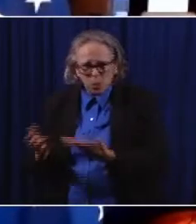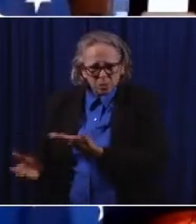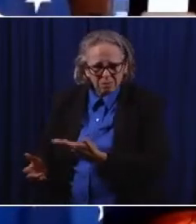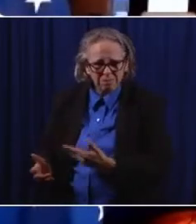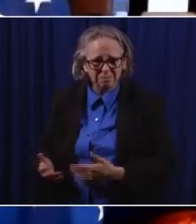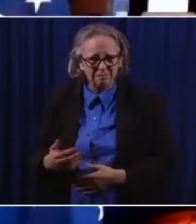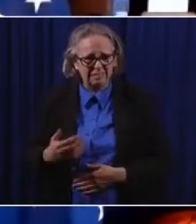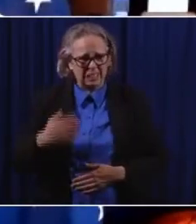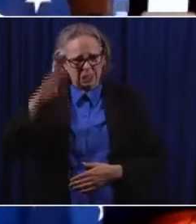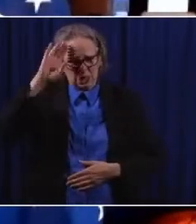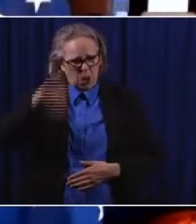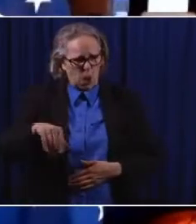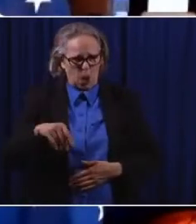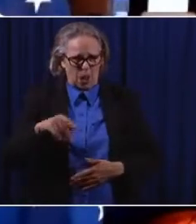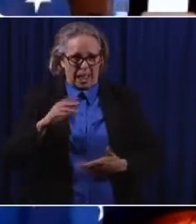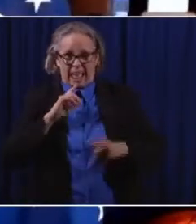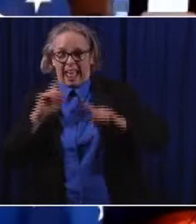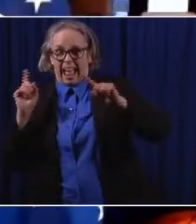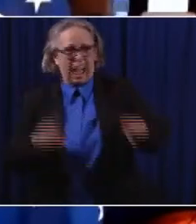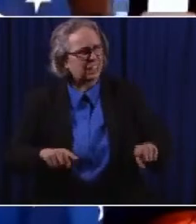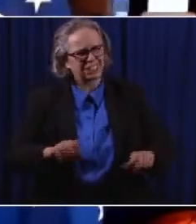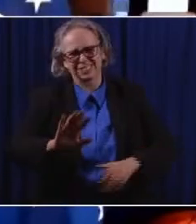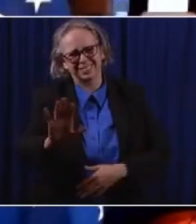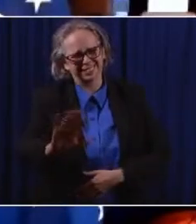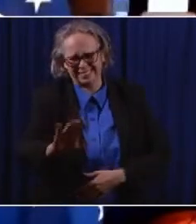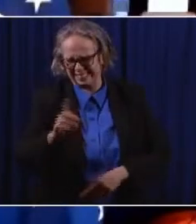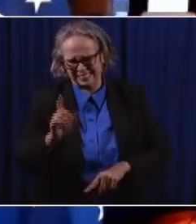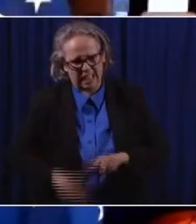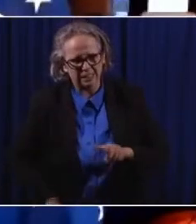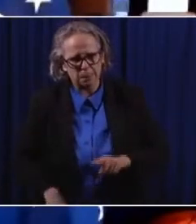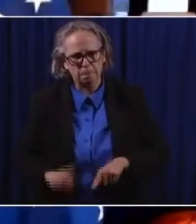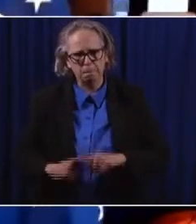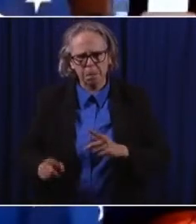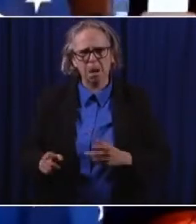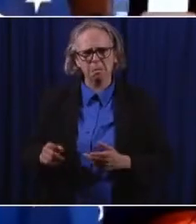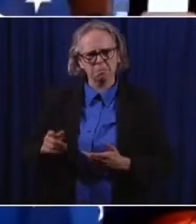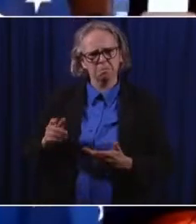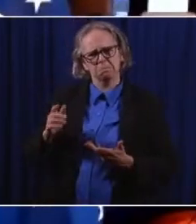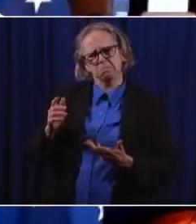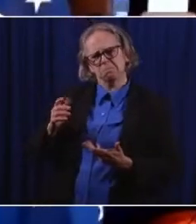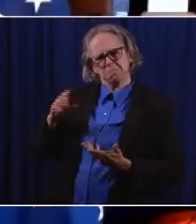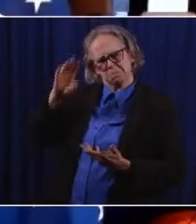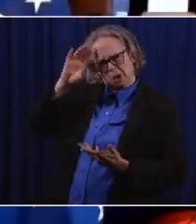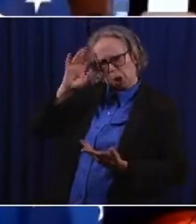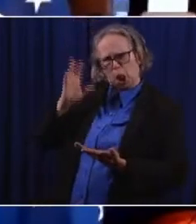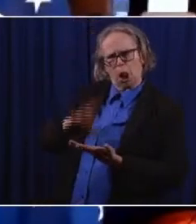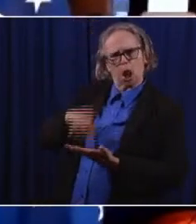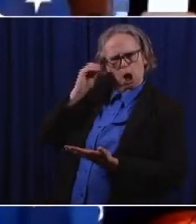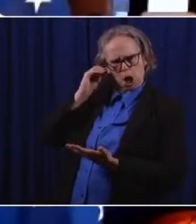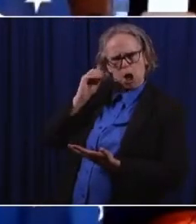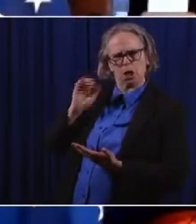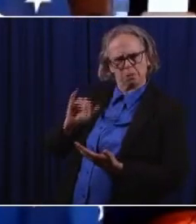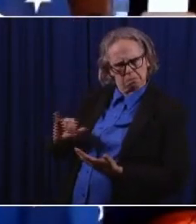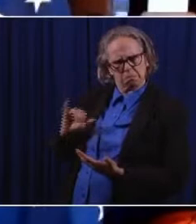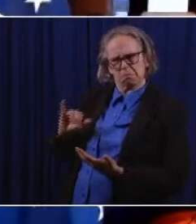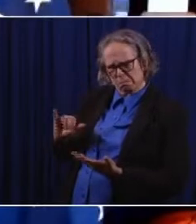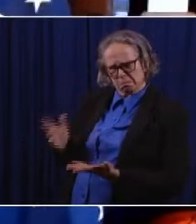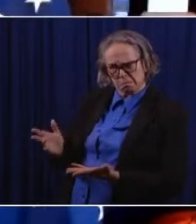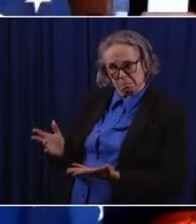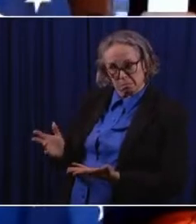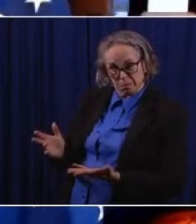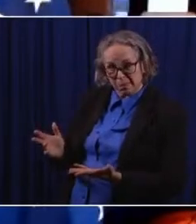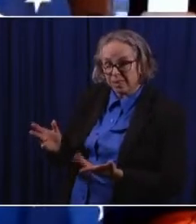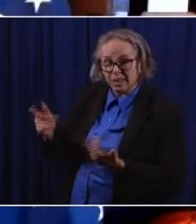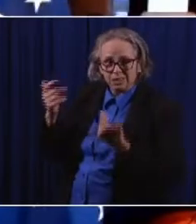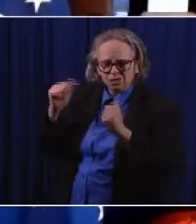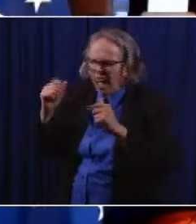can't definitively tell us this. What if you look out and try to do your best to extrapolate